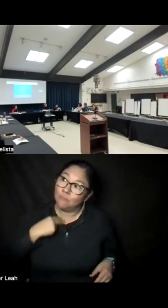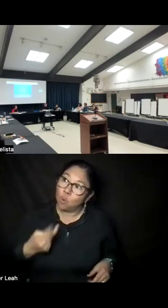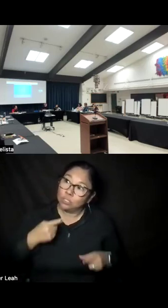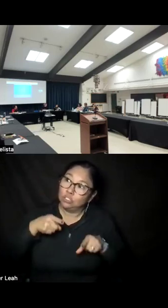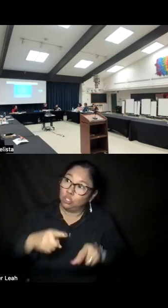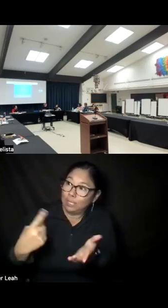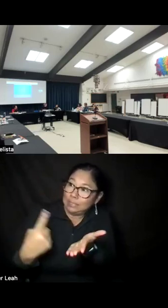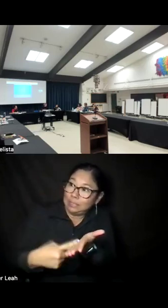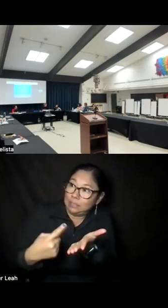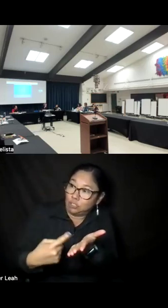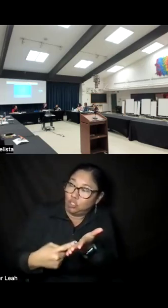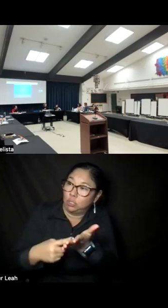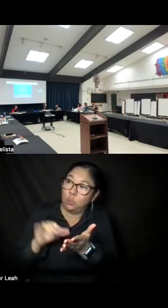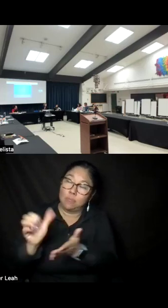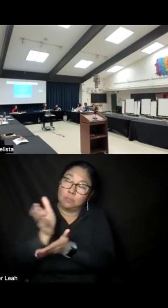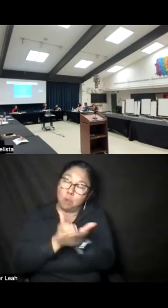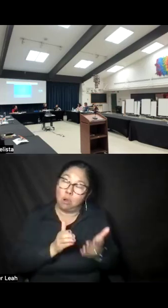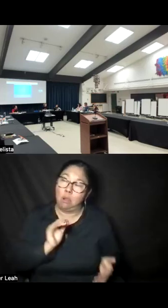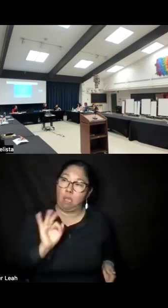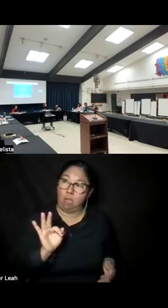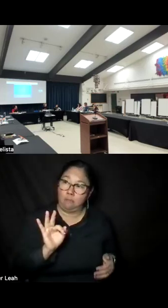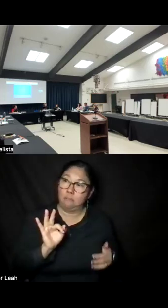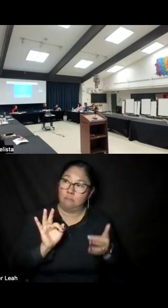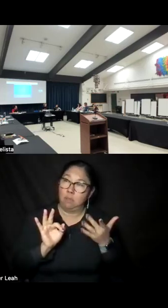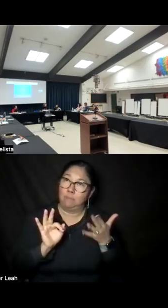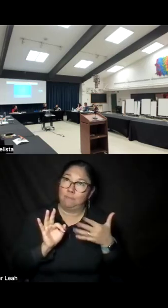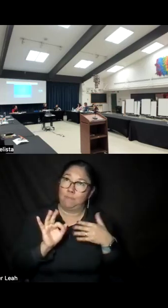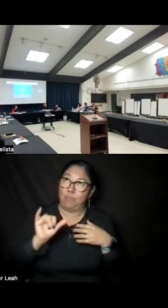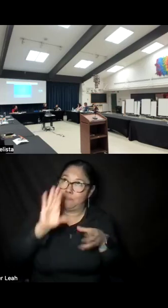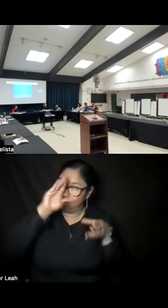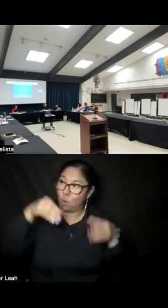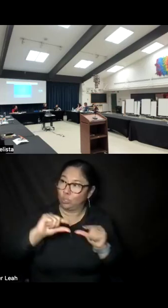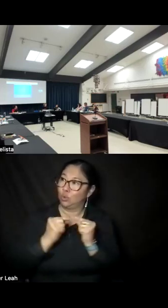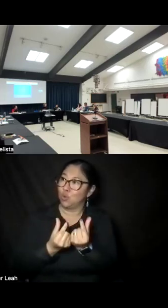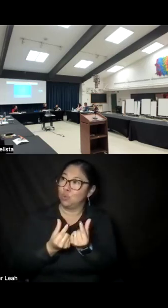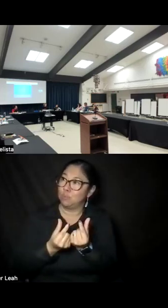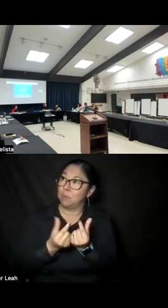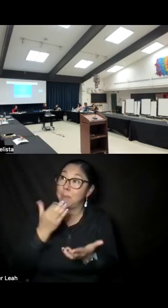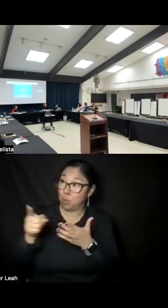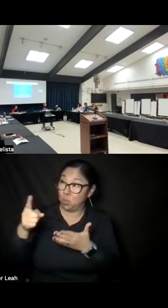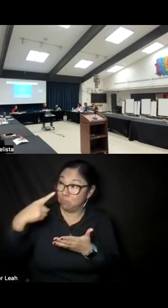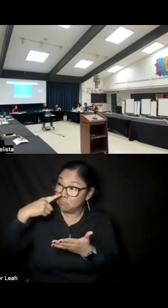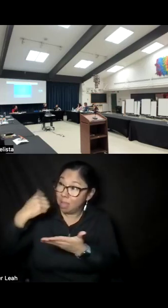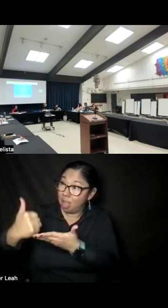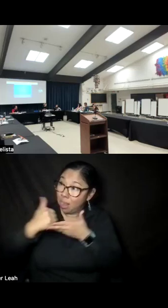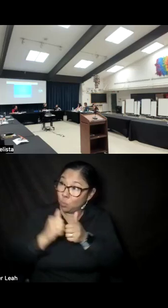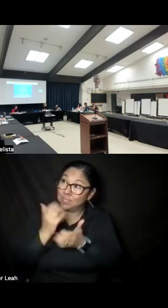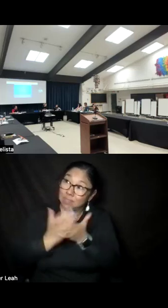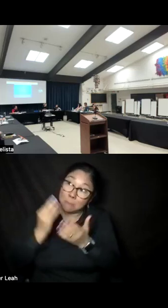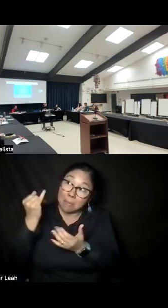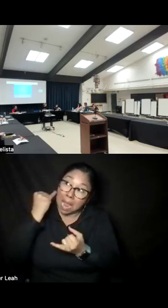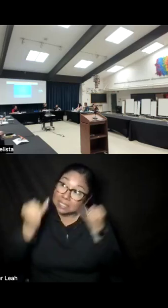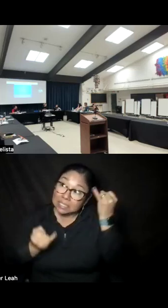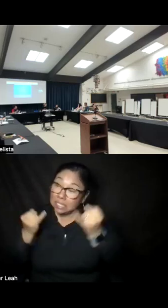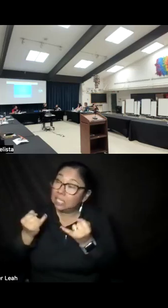discussions. So that's part of getting that focus group in, and maybe you can help with some ideas also